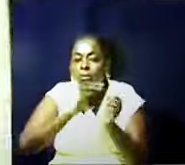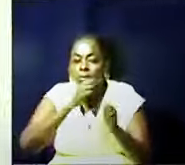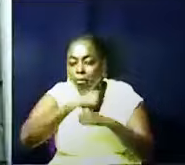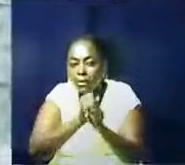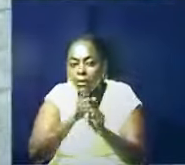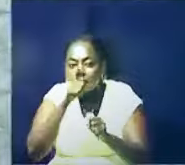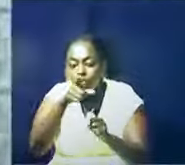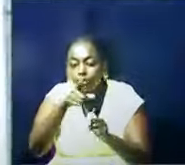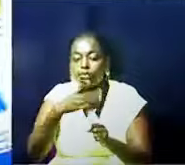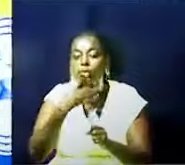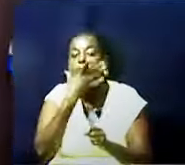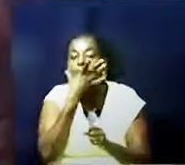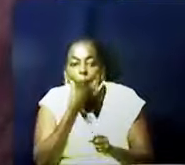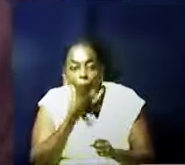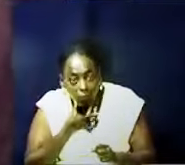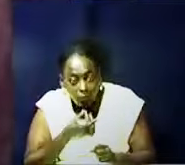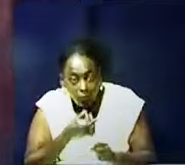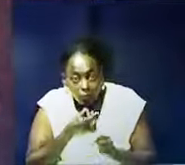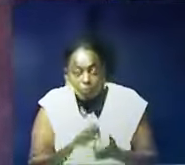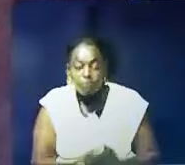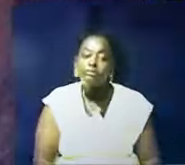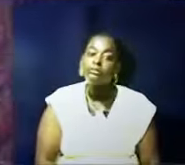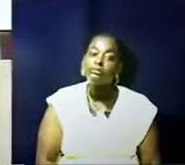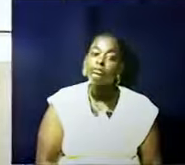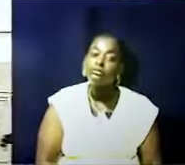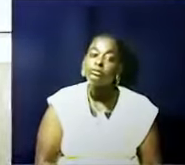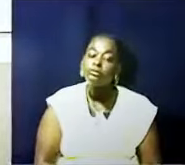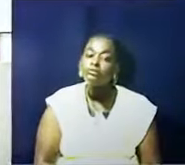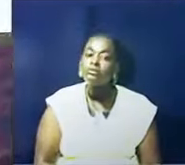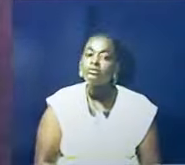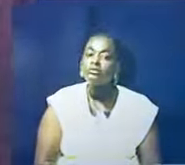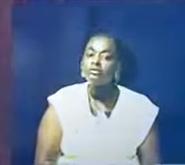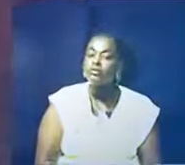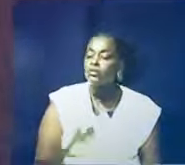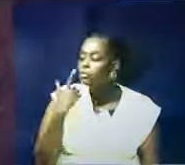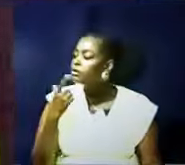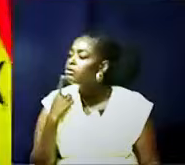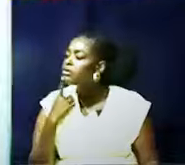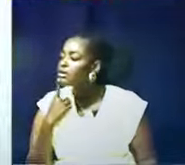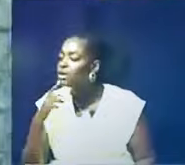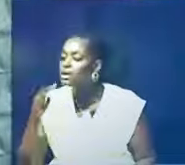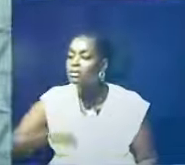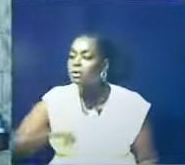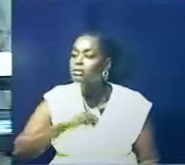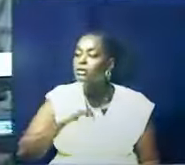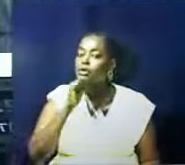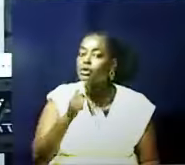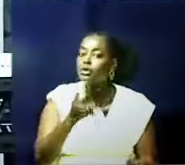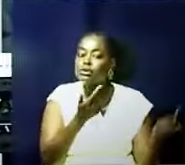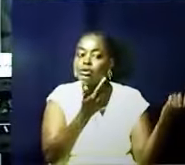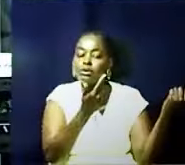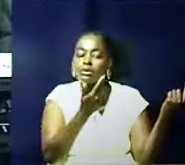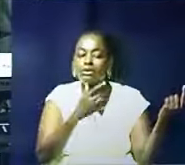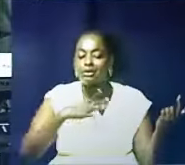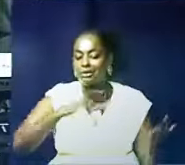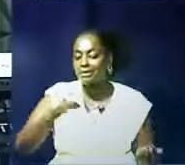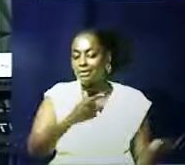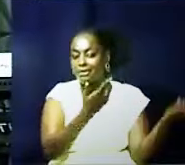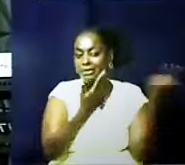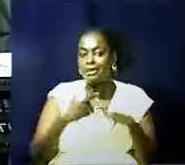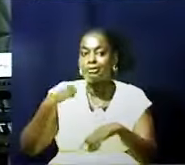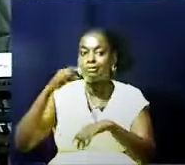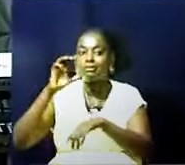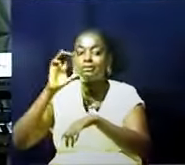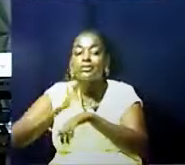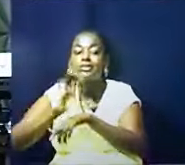says that members don't love to come to church in the evening? Why in some members and pair you may sorry but they come.